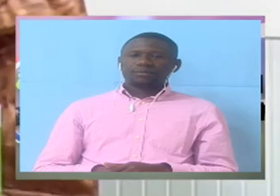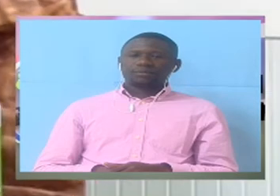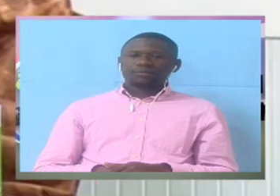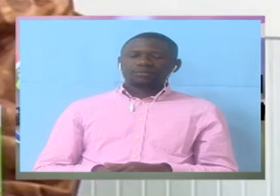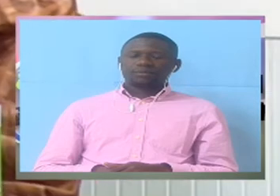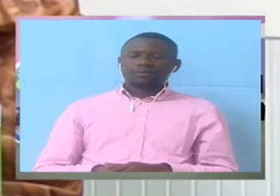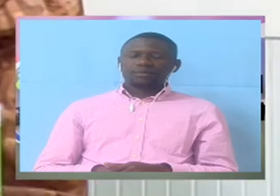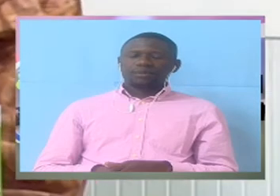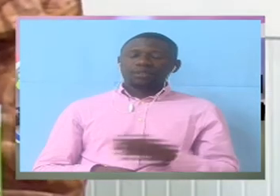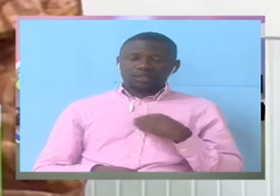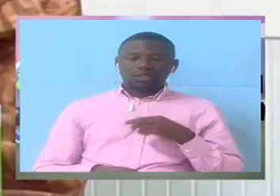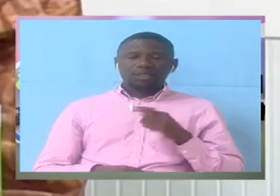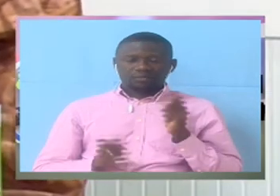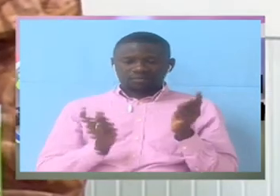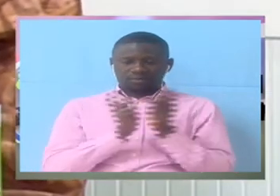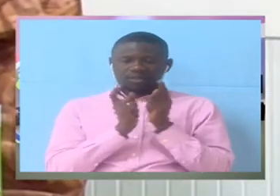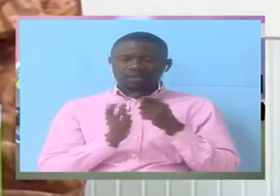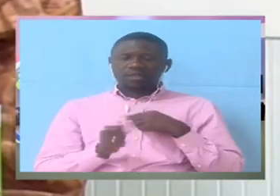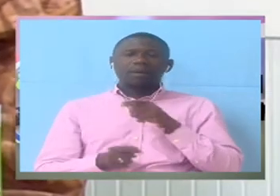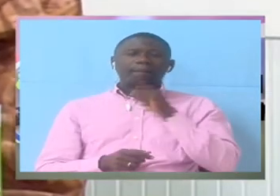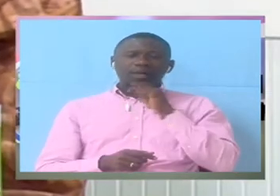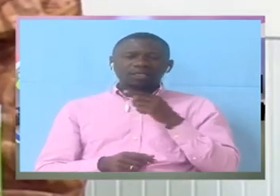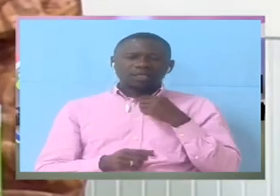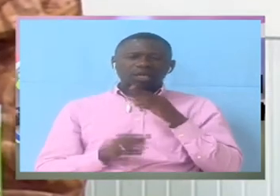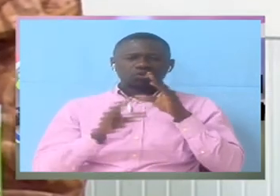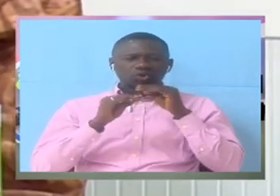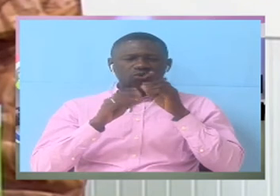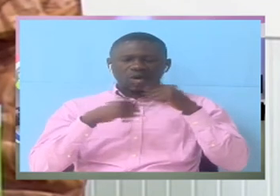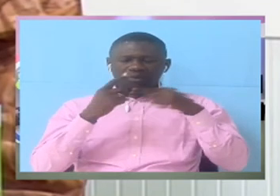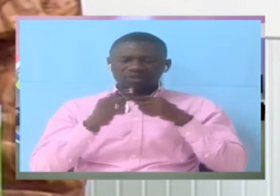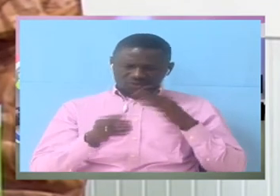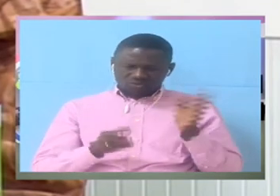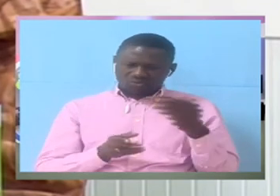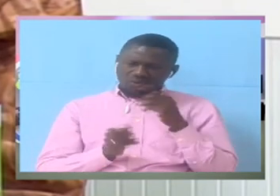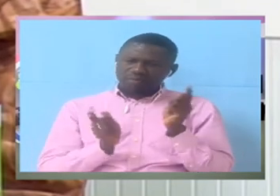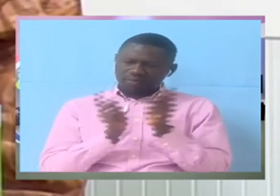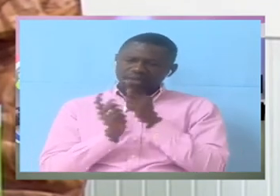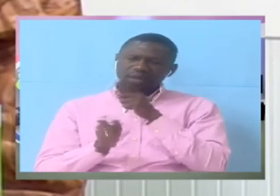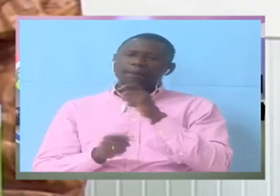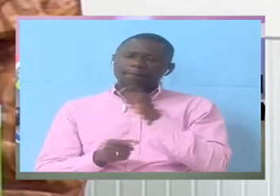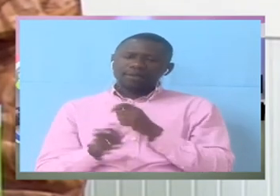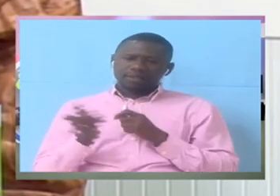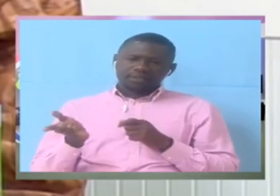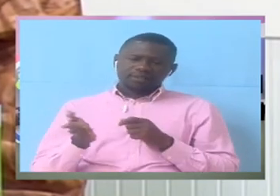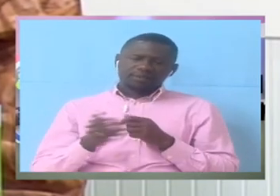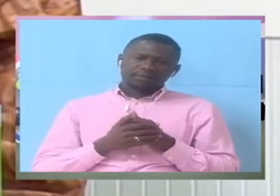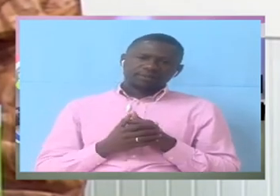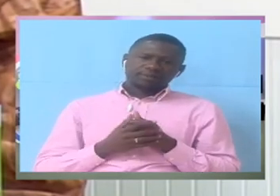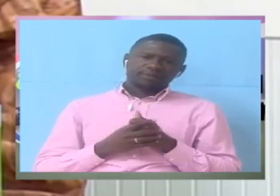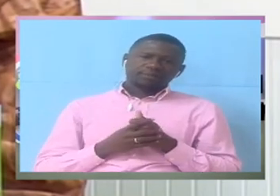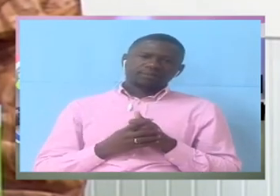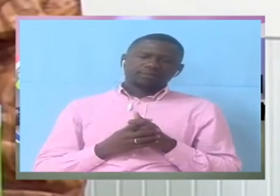they came to me and told me that the man they are talking about, let's go to him.